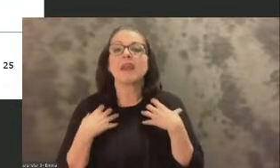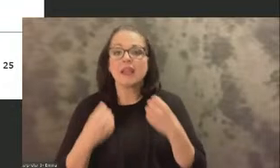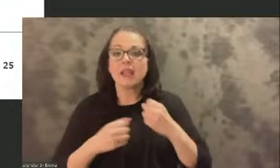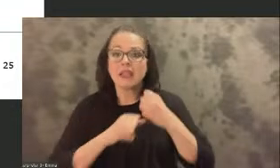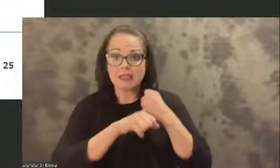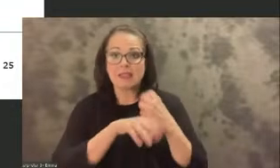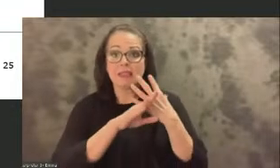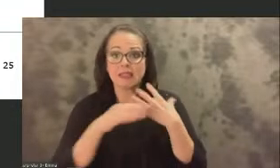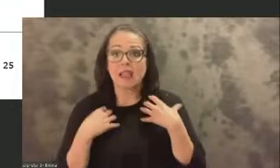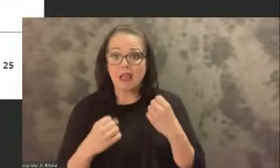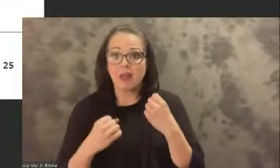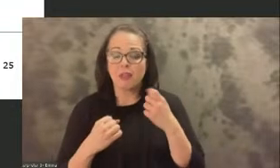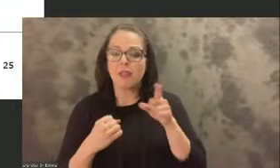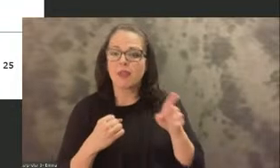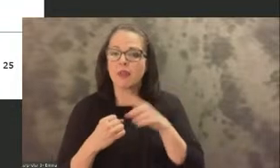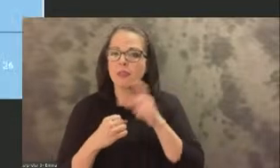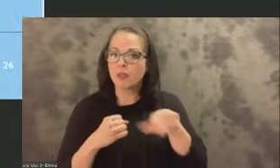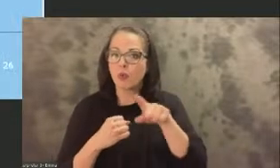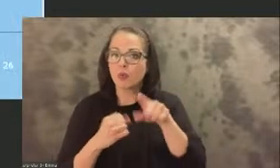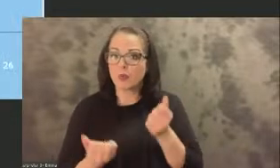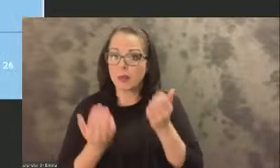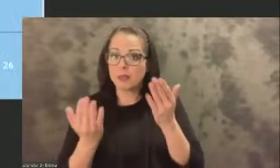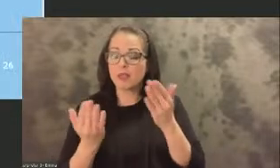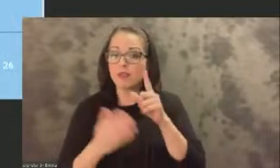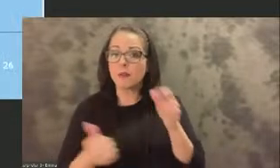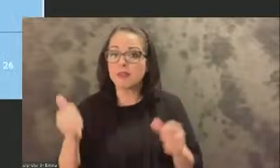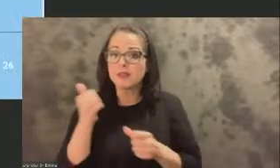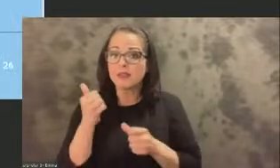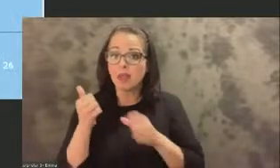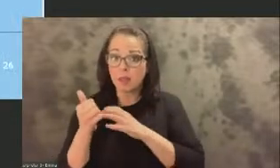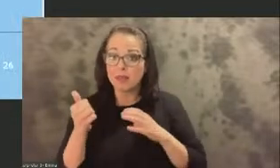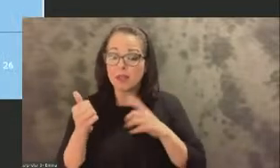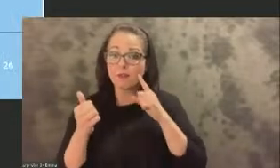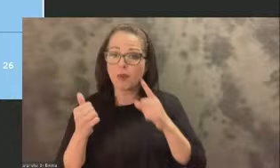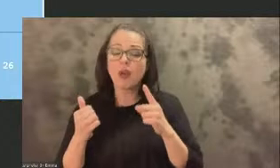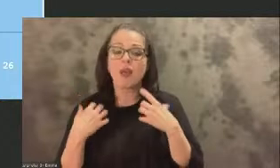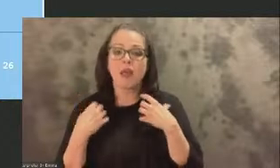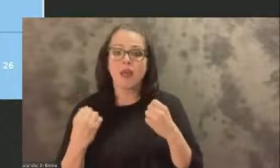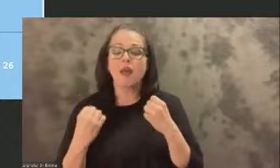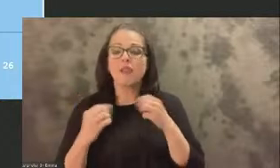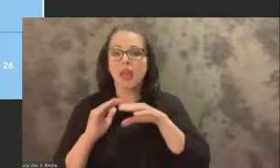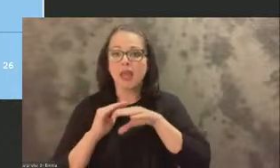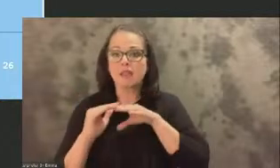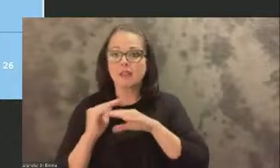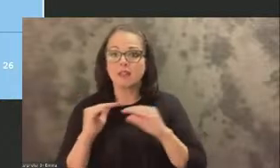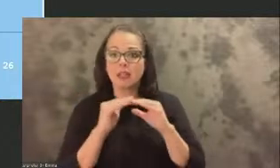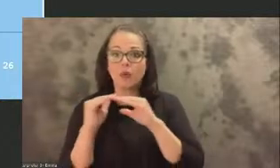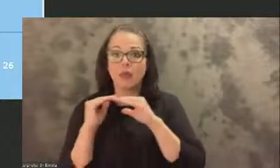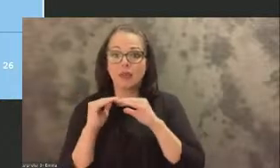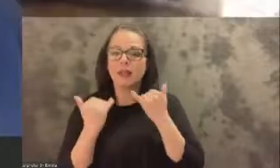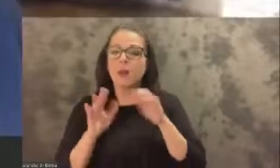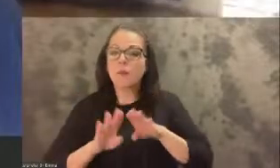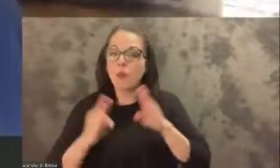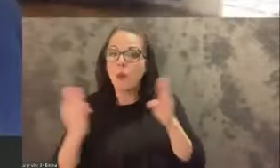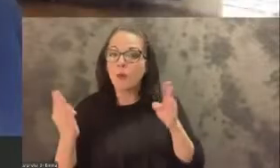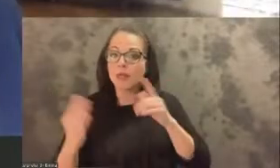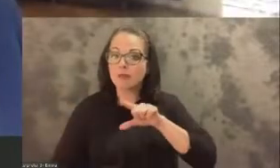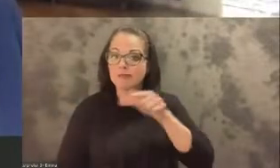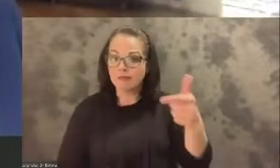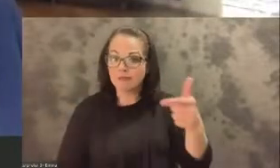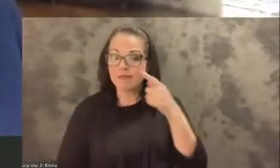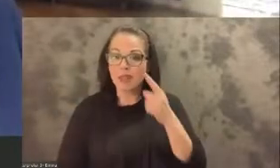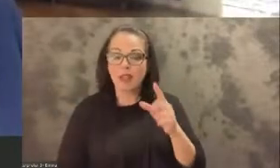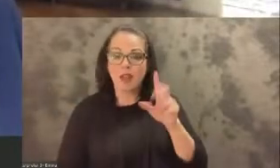the recommendations from the Subcommittee of Health Access and Quality. I am going to open it up and turn it over to